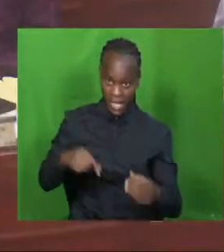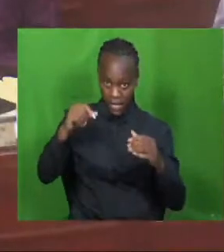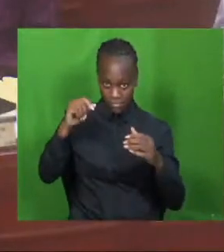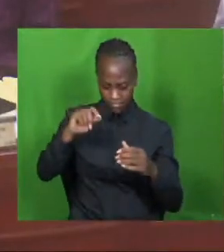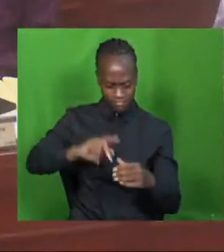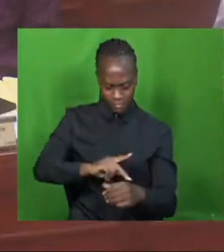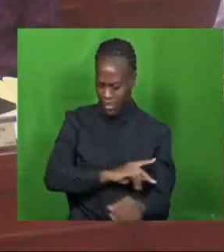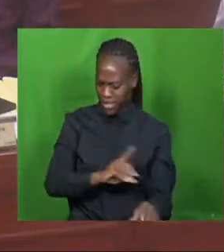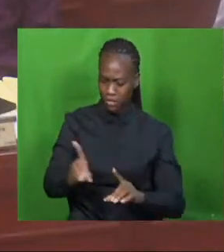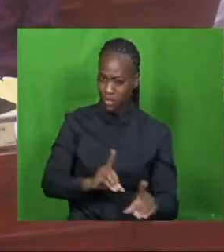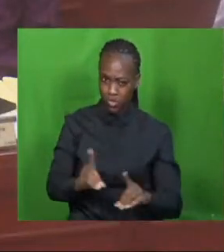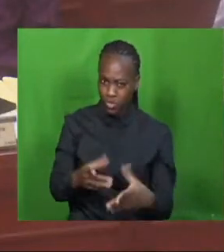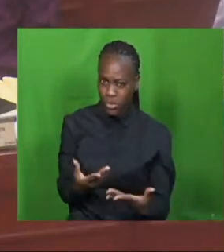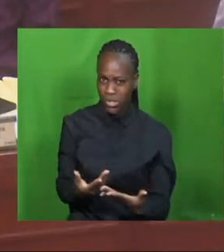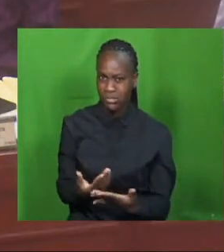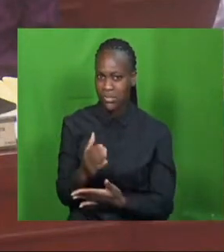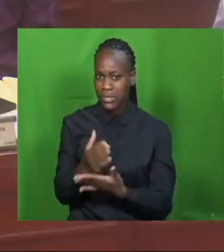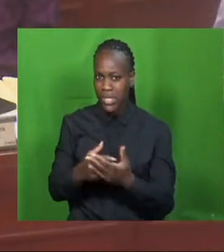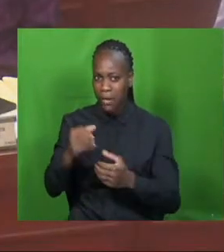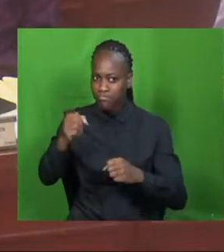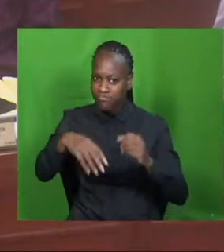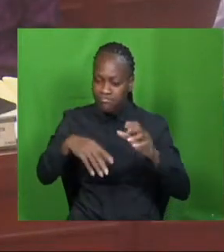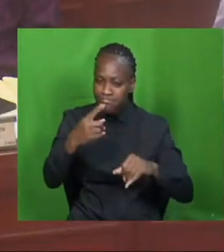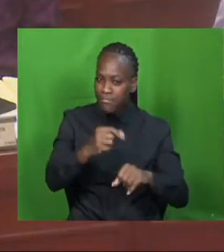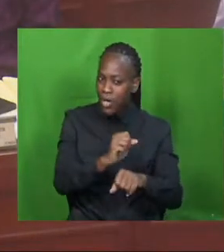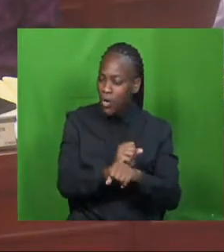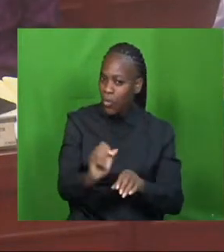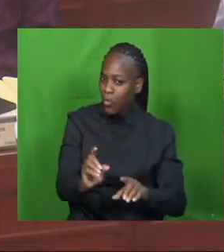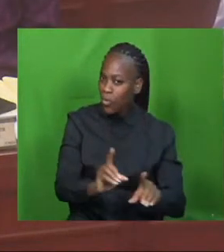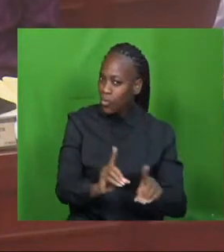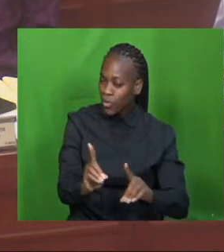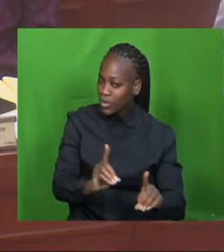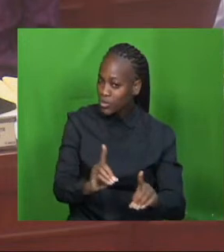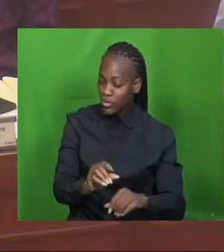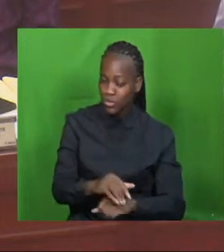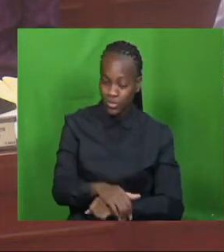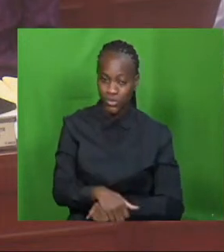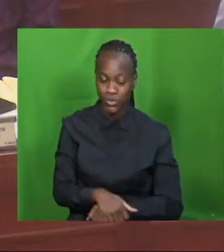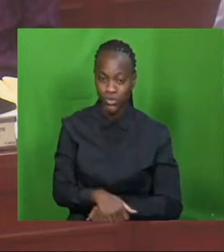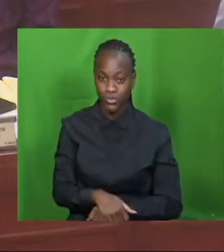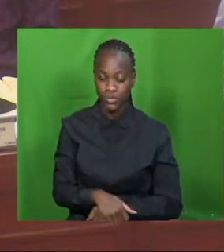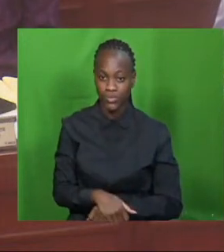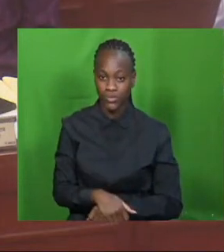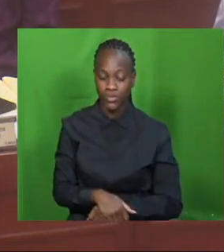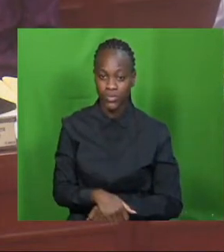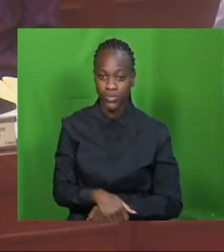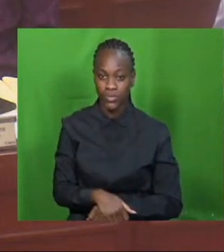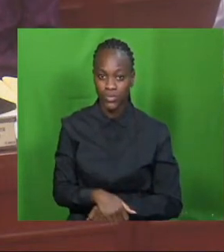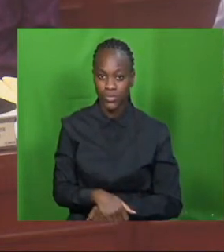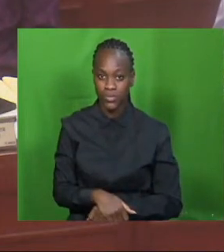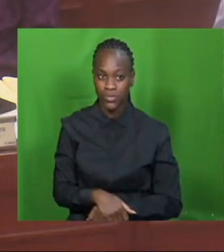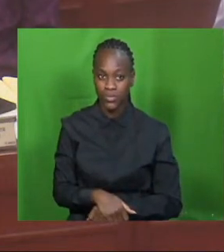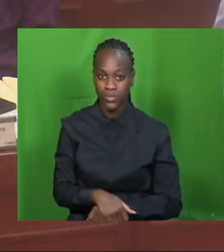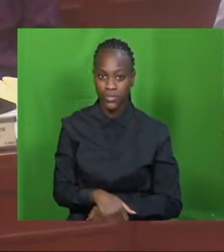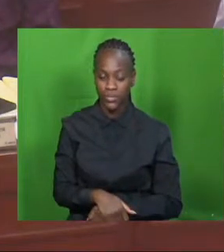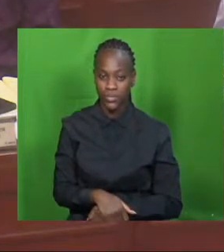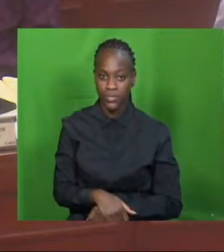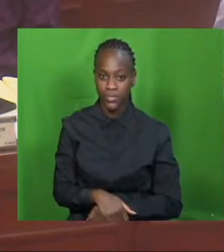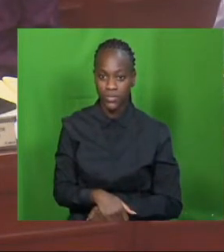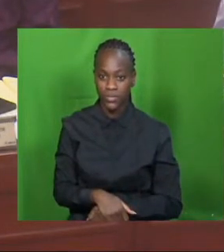Parliament, and I wish them a very fruitful deliberation. I will also want to urge